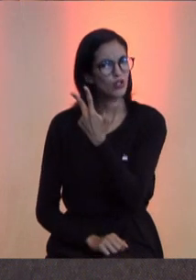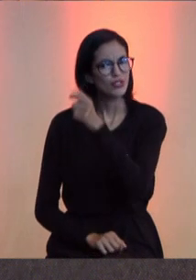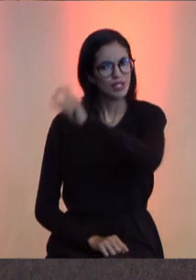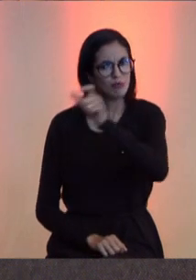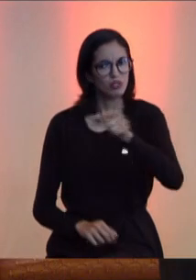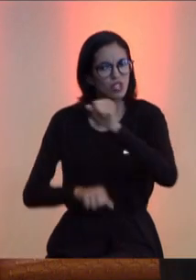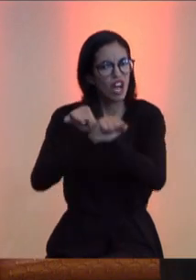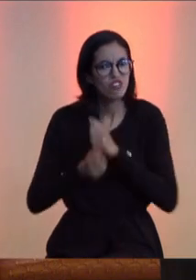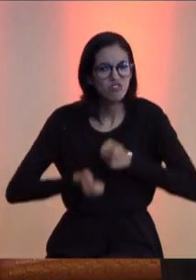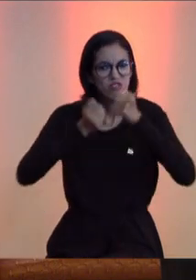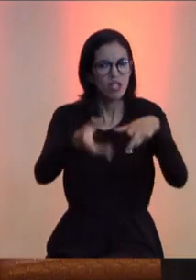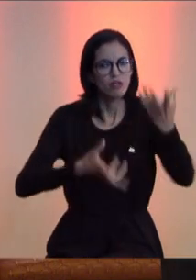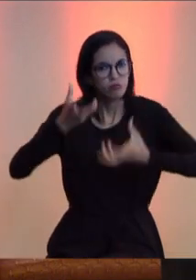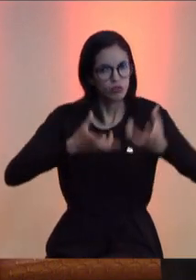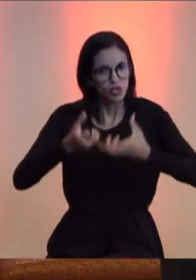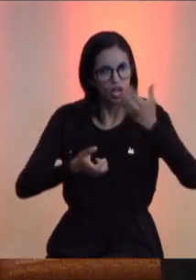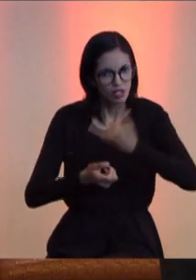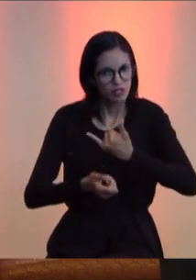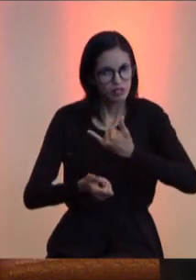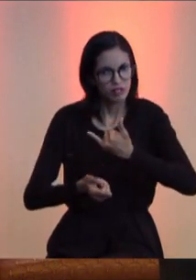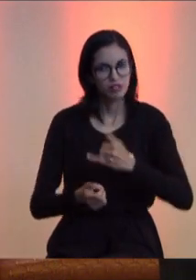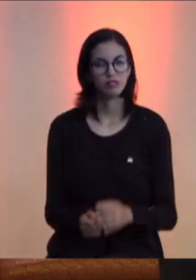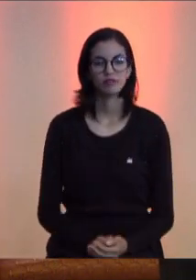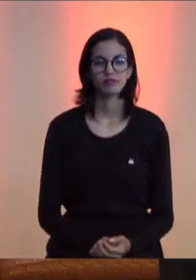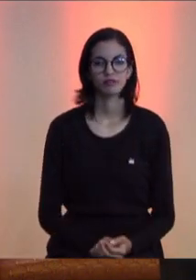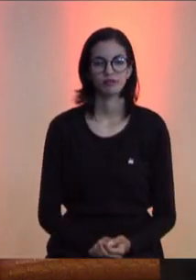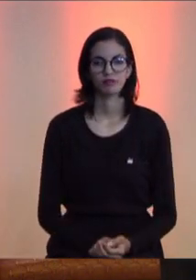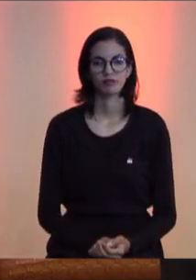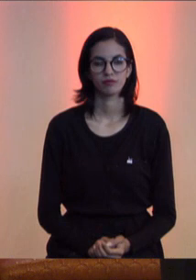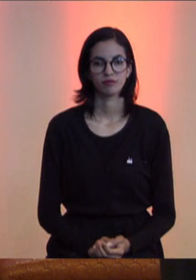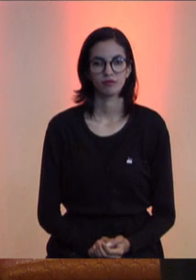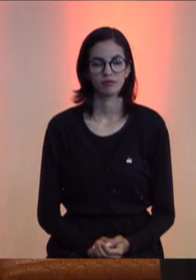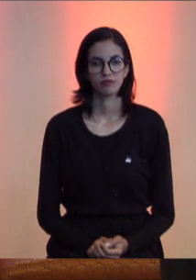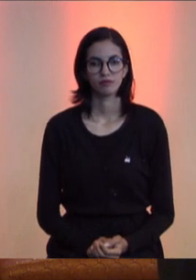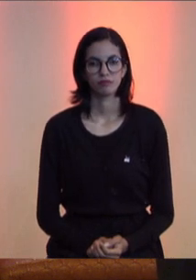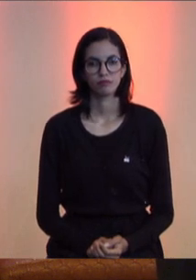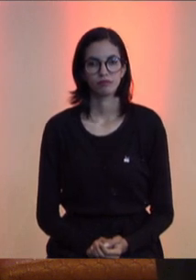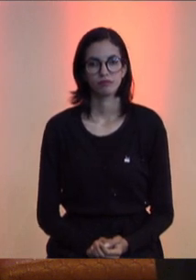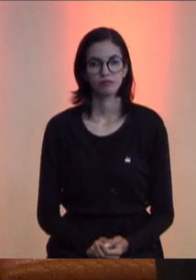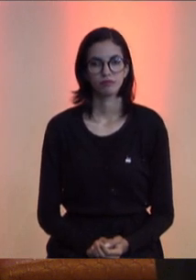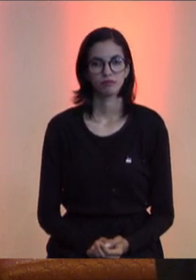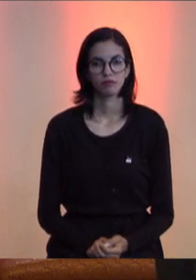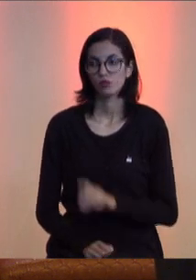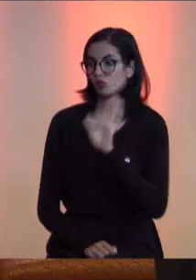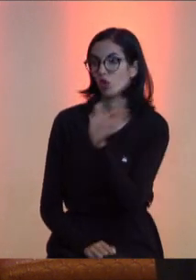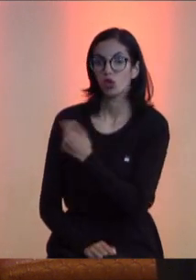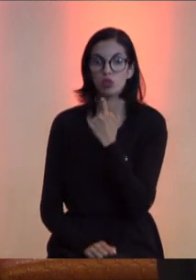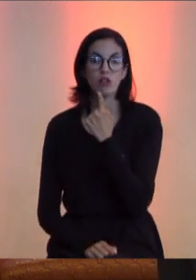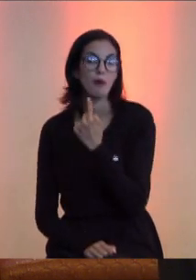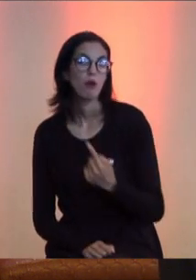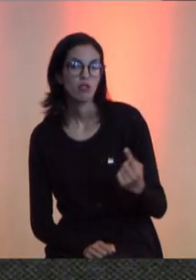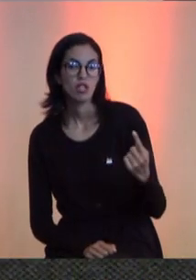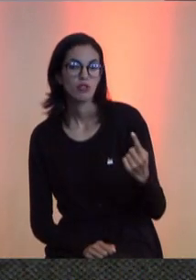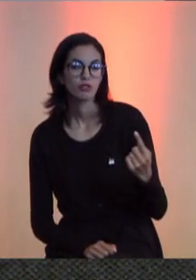fuego? They answered and said unto the king, true, O king. Ellos respondieron y dijeron al